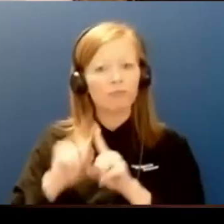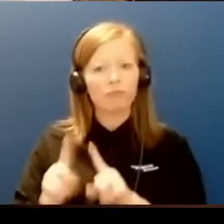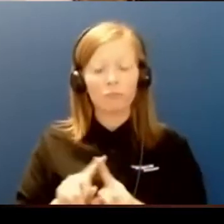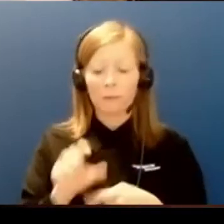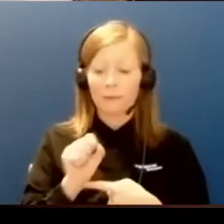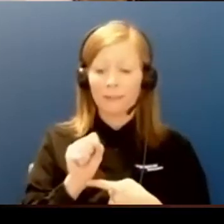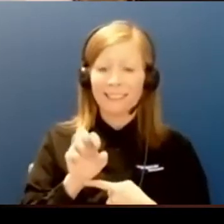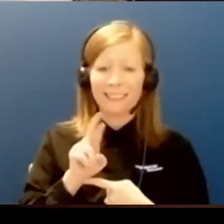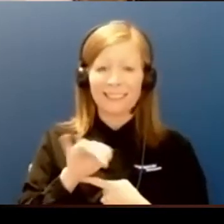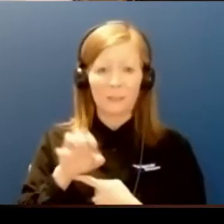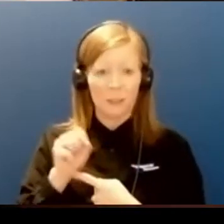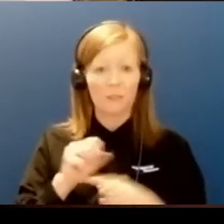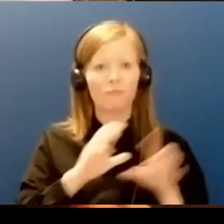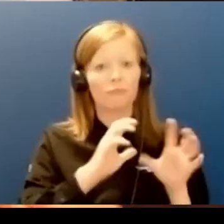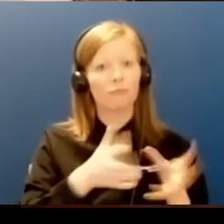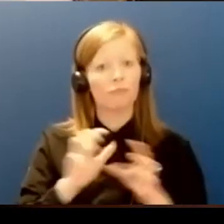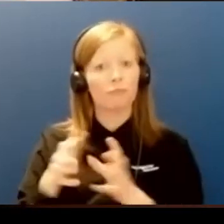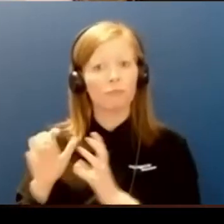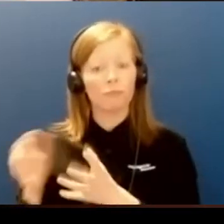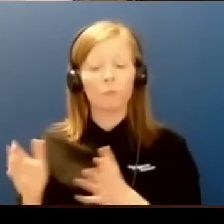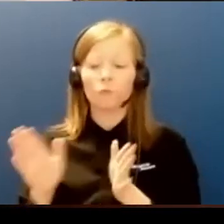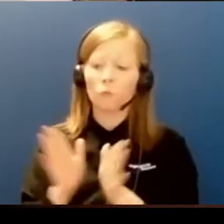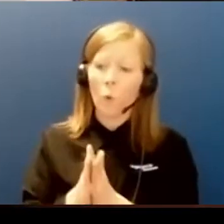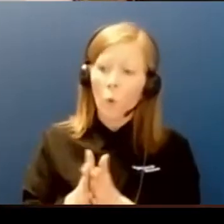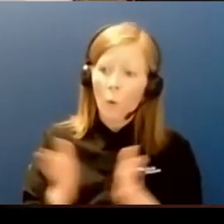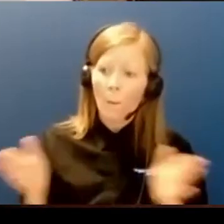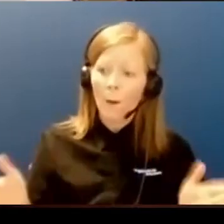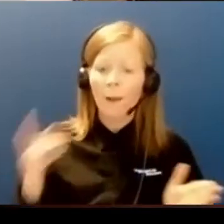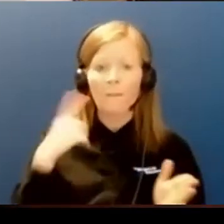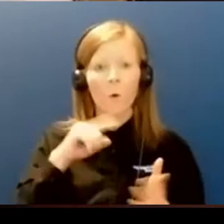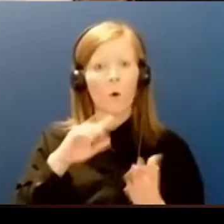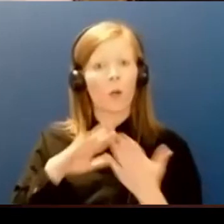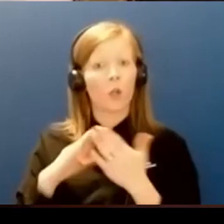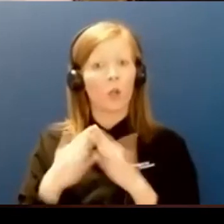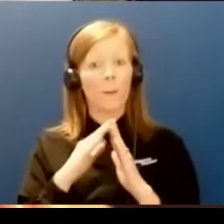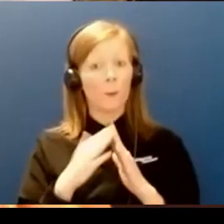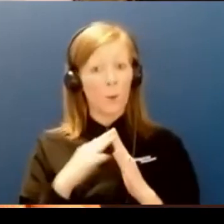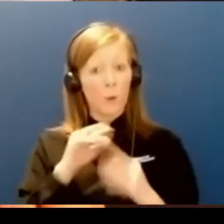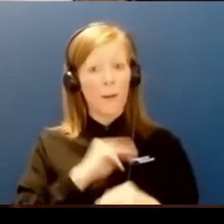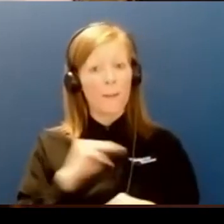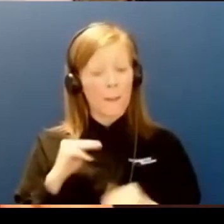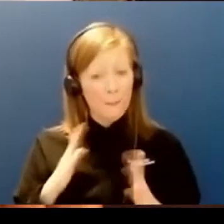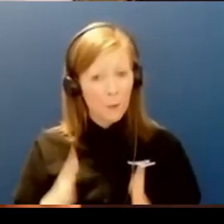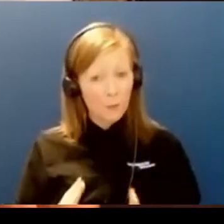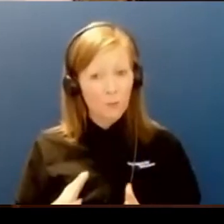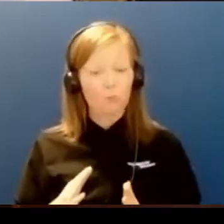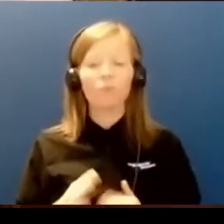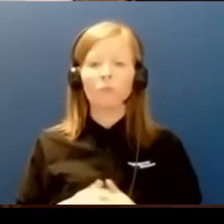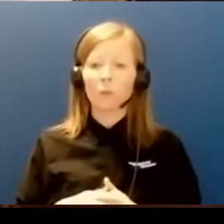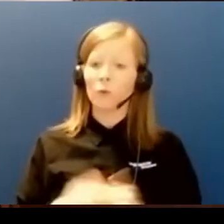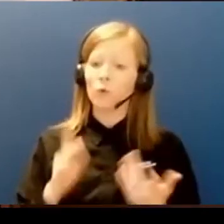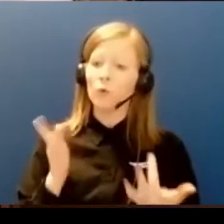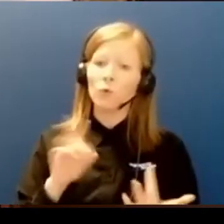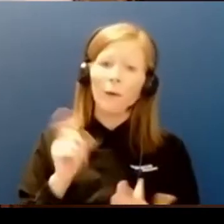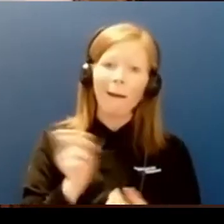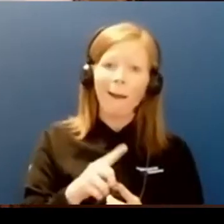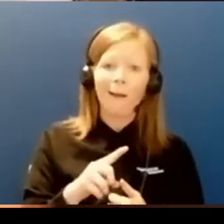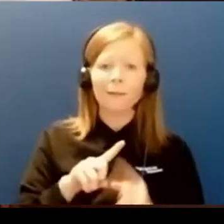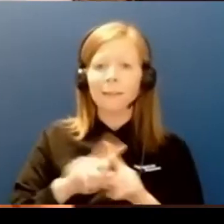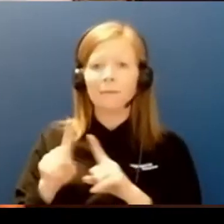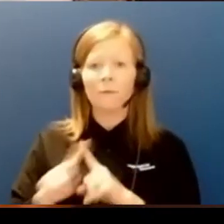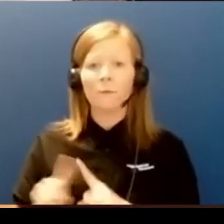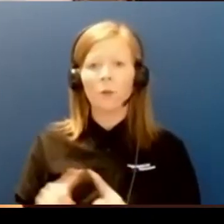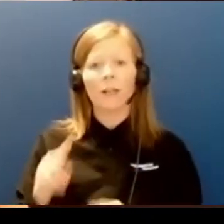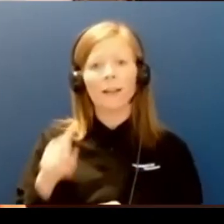questions for the community members, particularly to ask our experts. So we've assembled a wonderful panel of experts